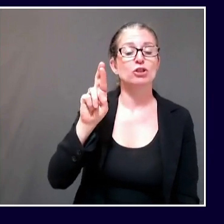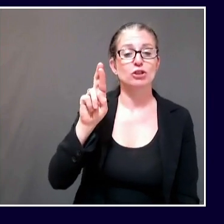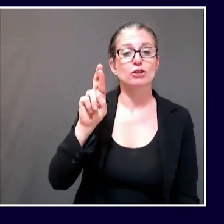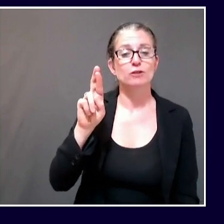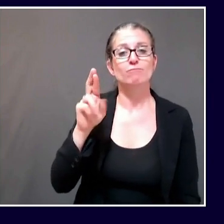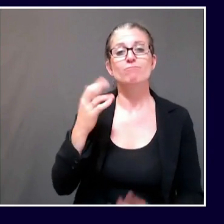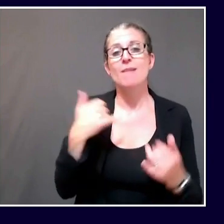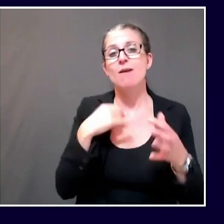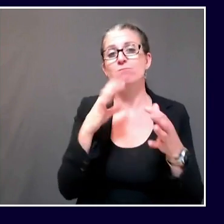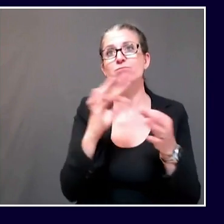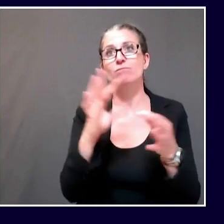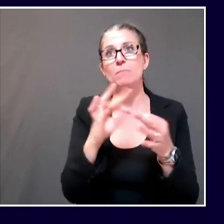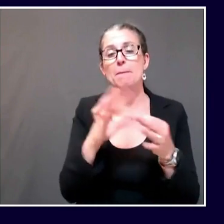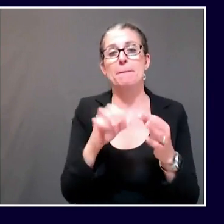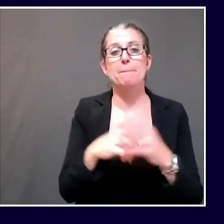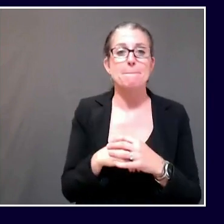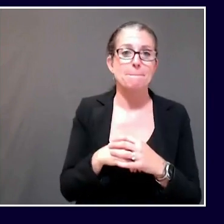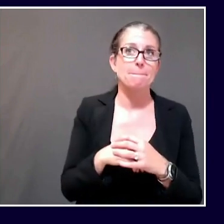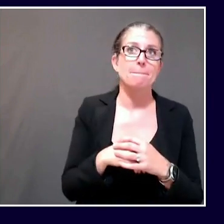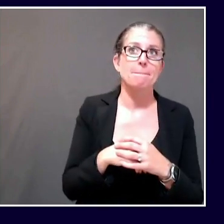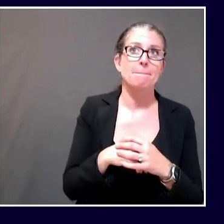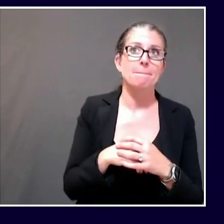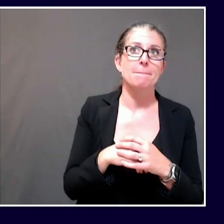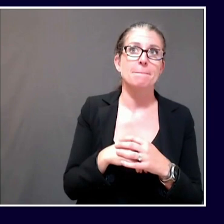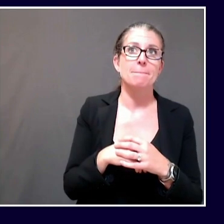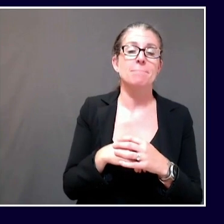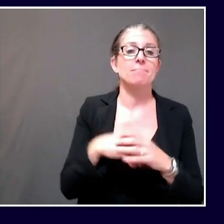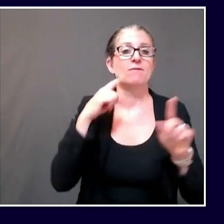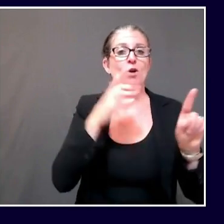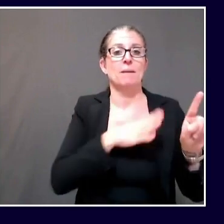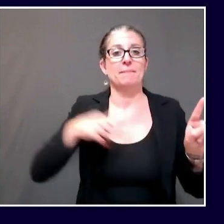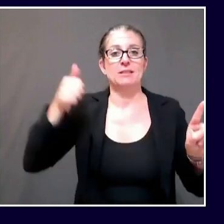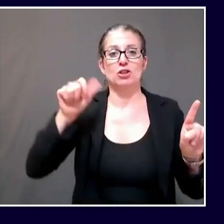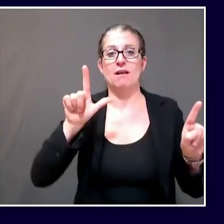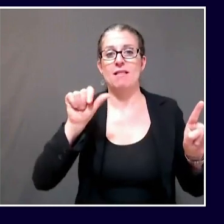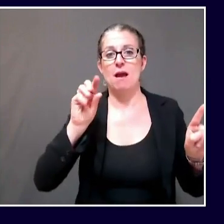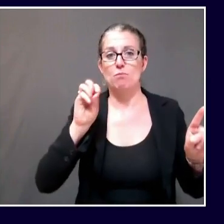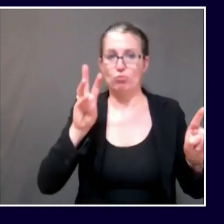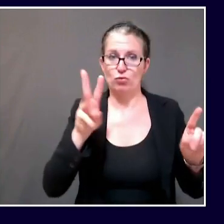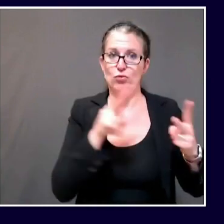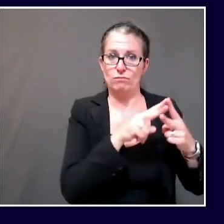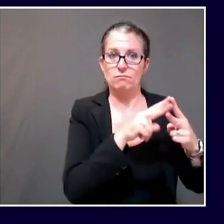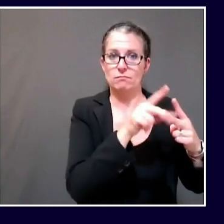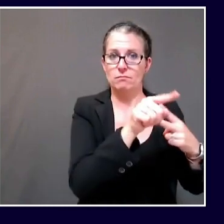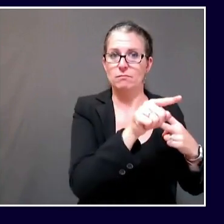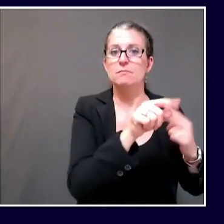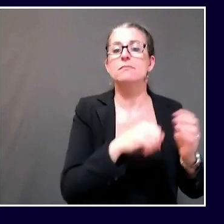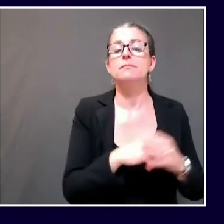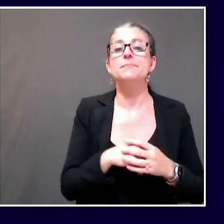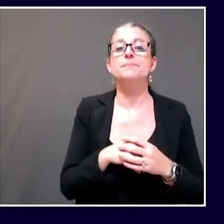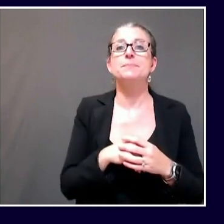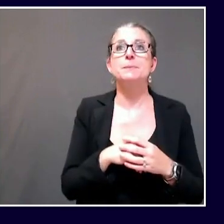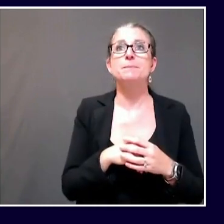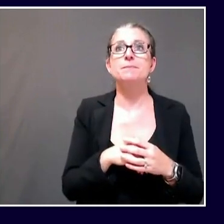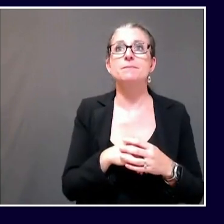for Commissioner Lambrou. What is the state's stance on the so-called learning pods at home? Do parents need